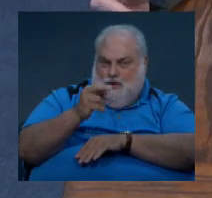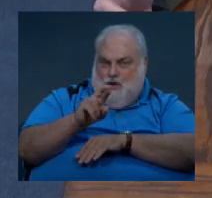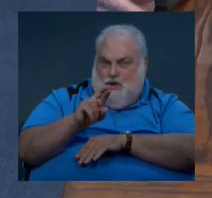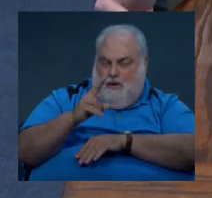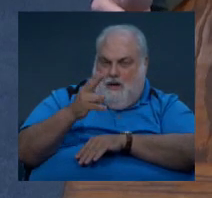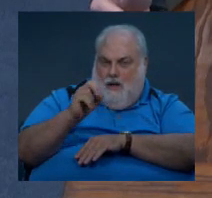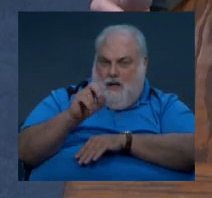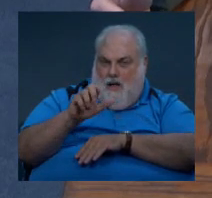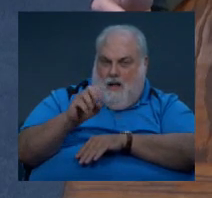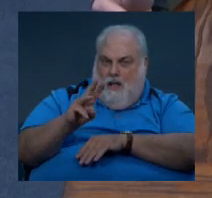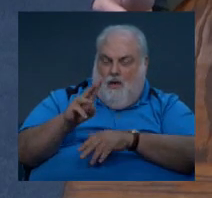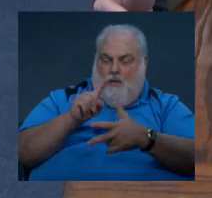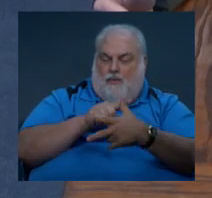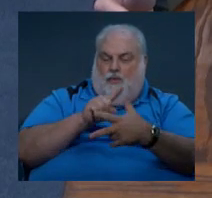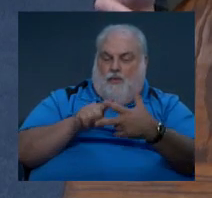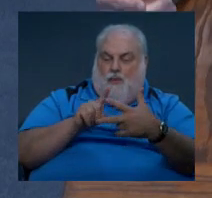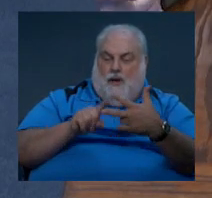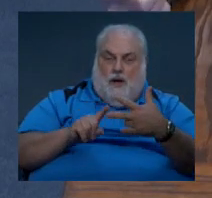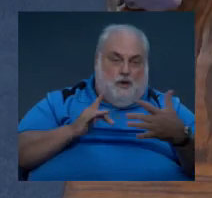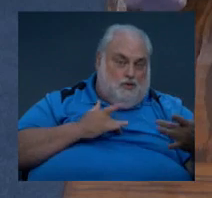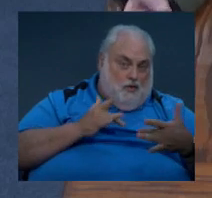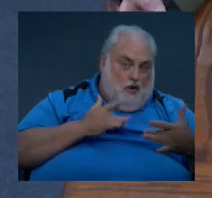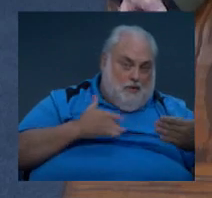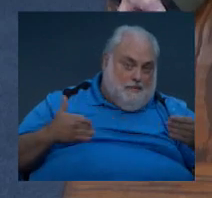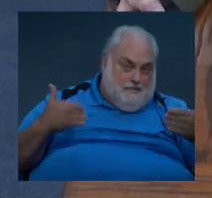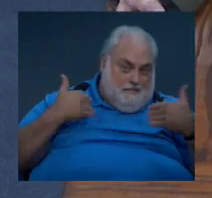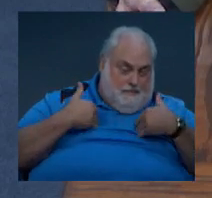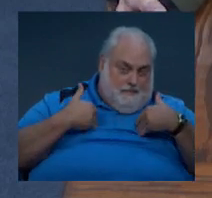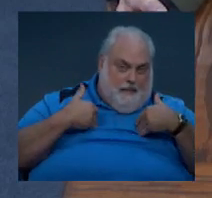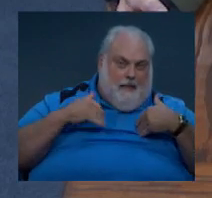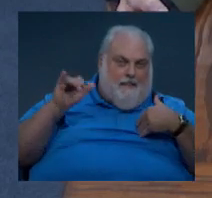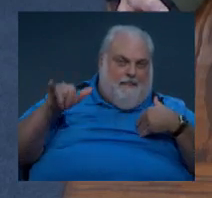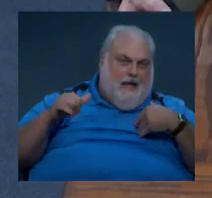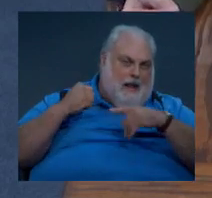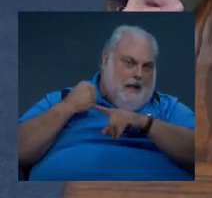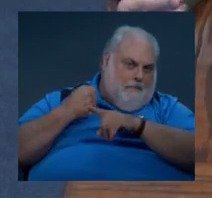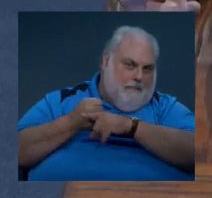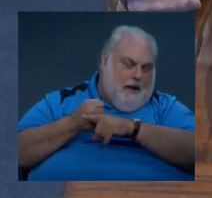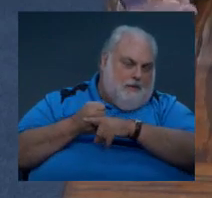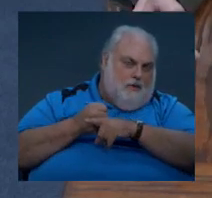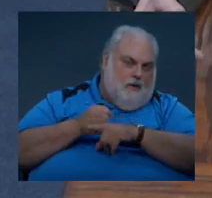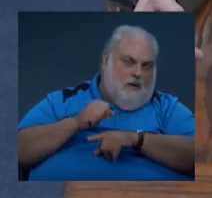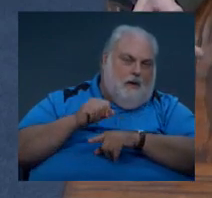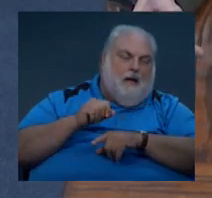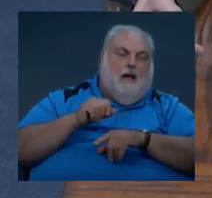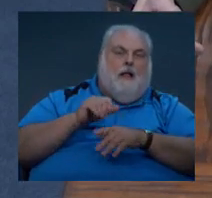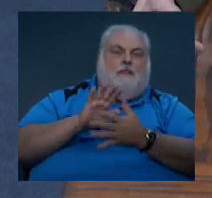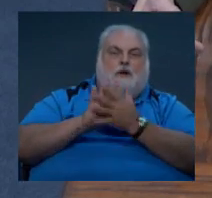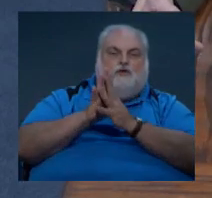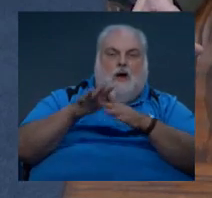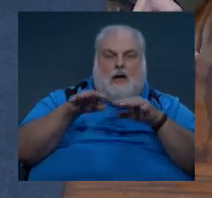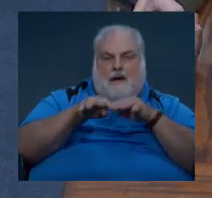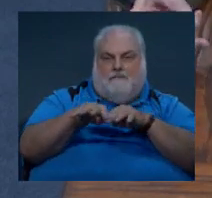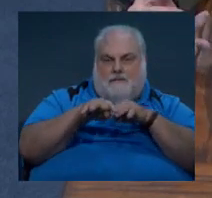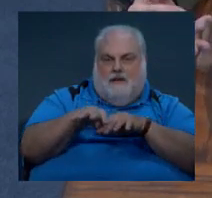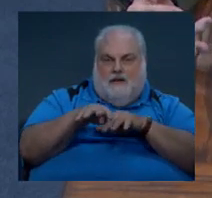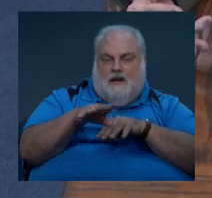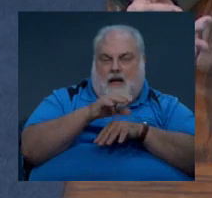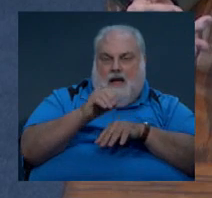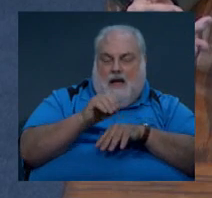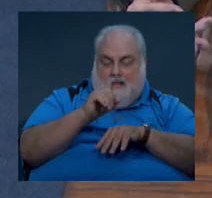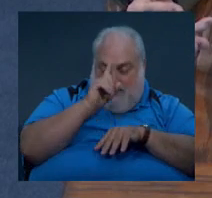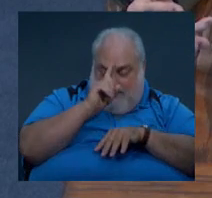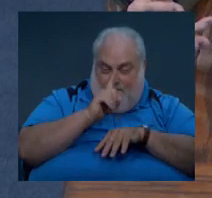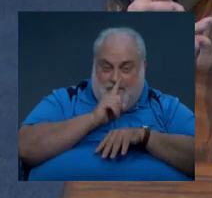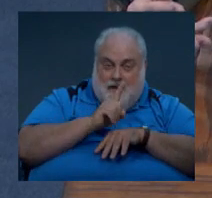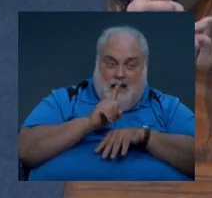The 3 concerns are the effect it would have on Fletcher's Hollow, the traffic it will create, and the fact